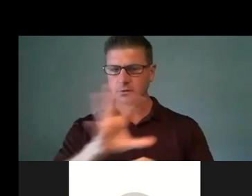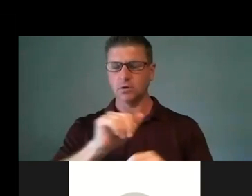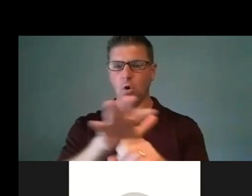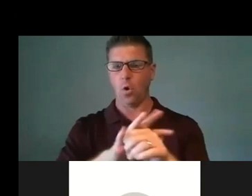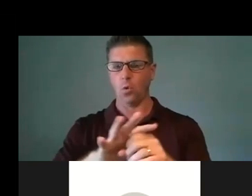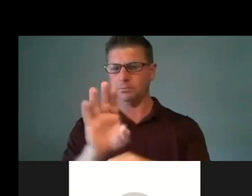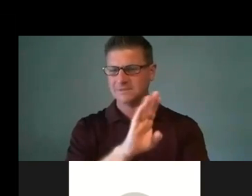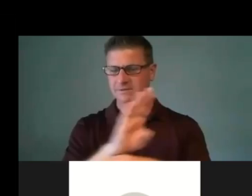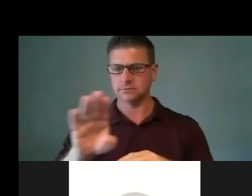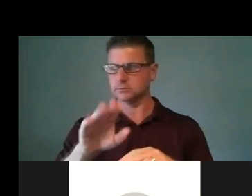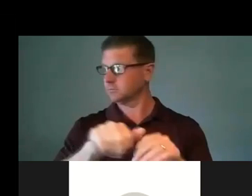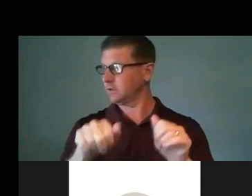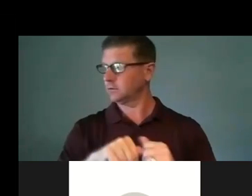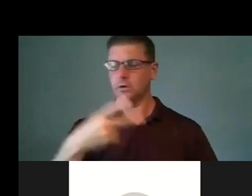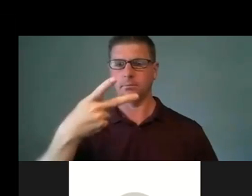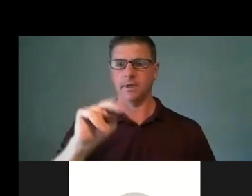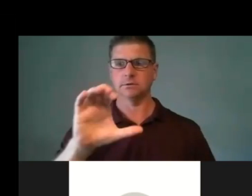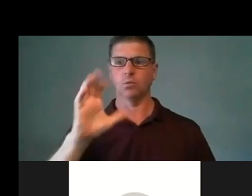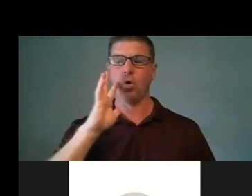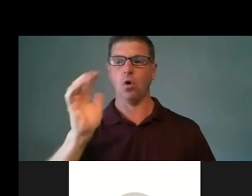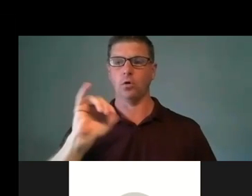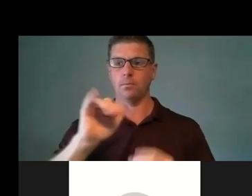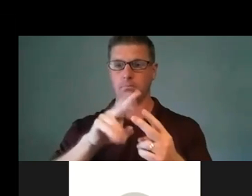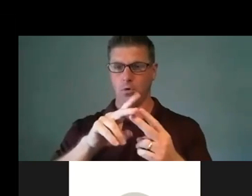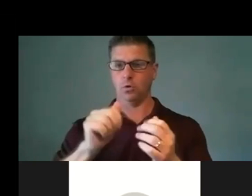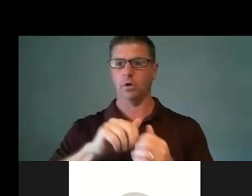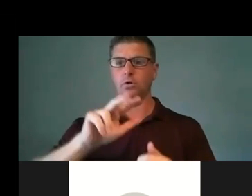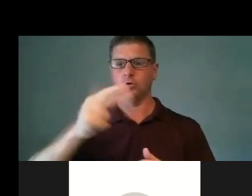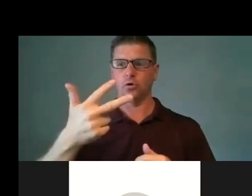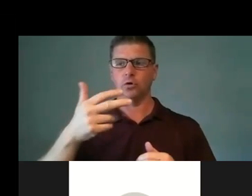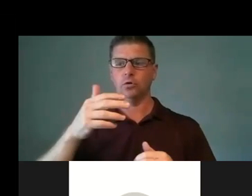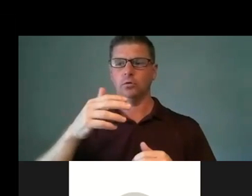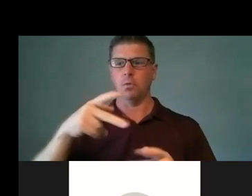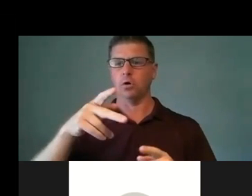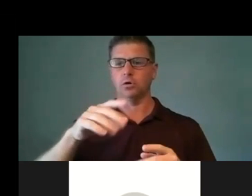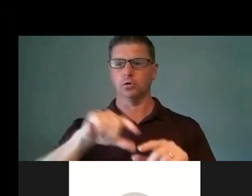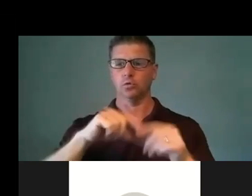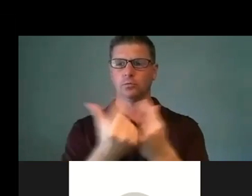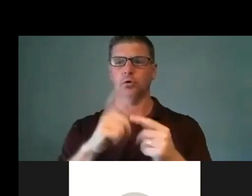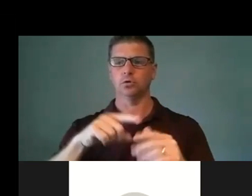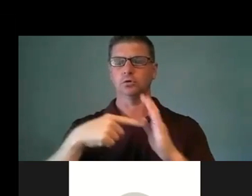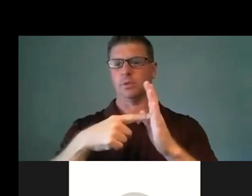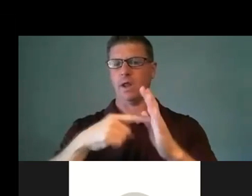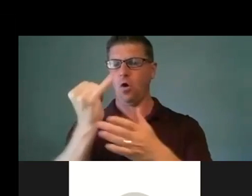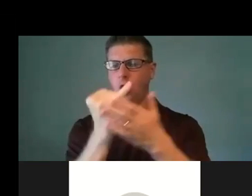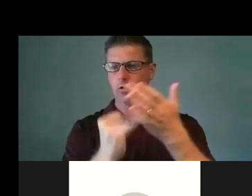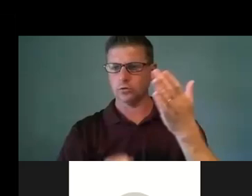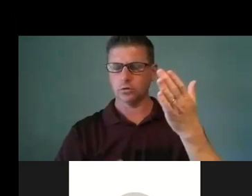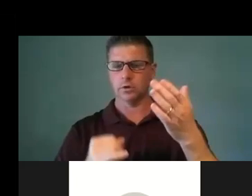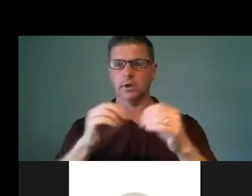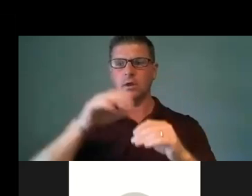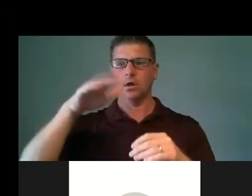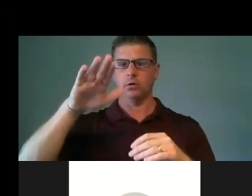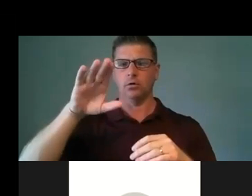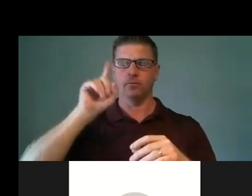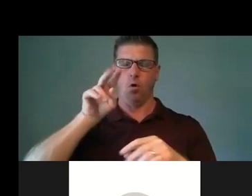businesses. PNC will also partner with a third-party art-based group to display art in the upper floors of the Skinny building overlooking